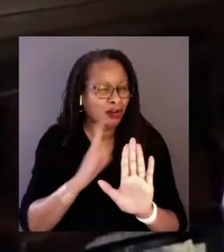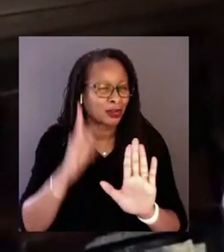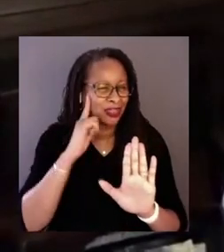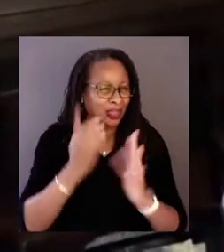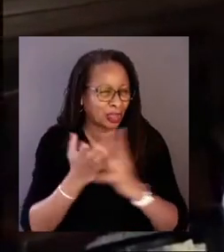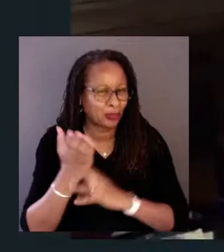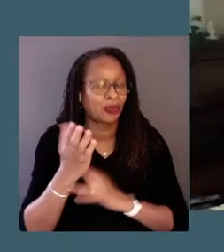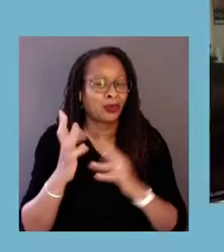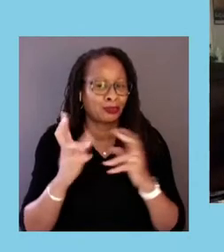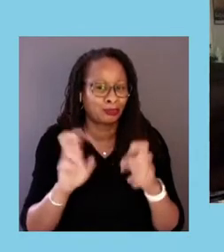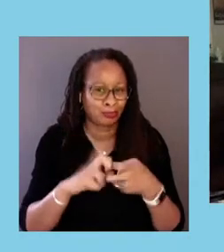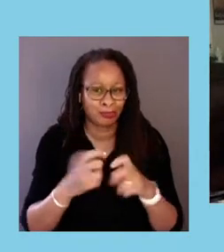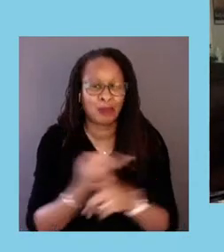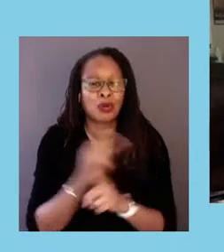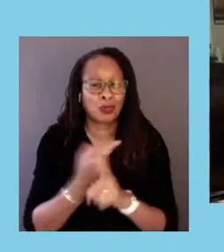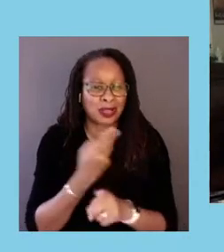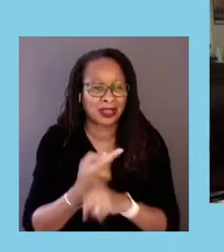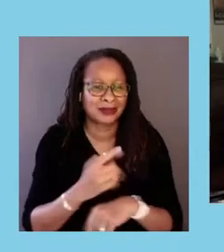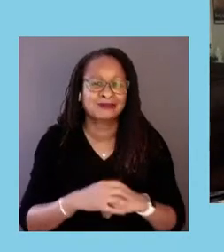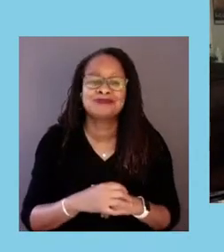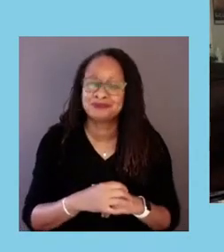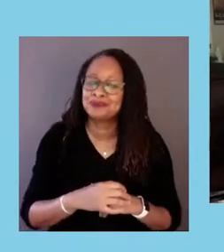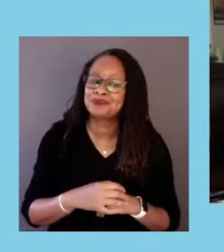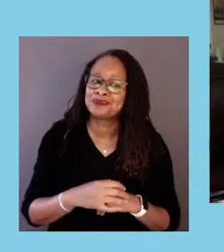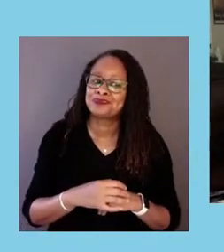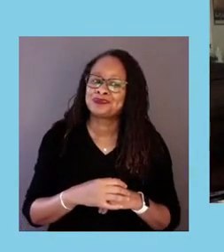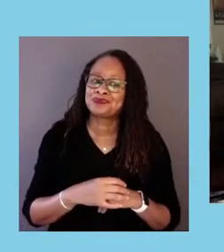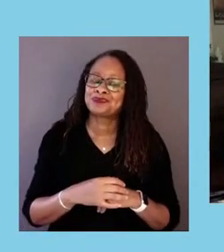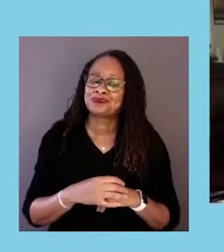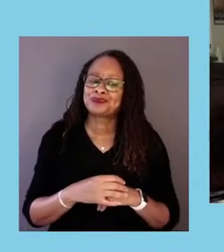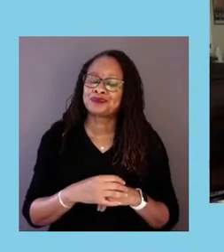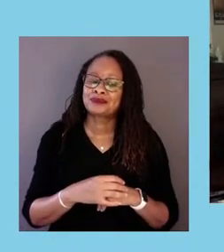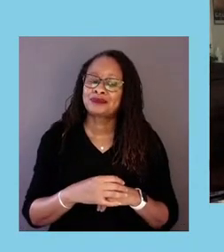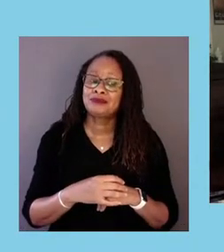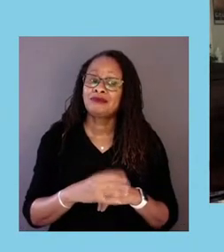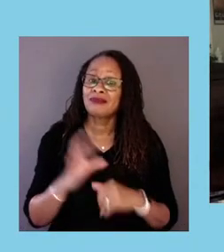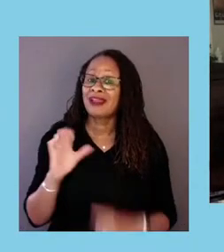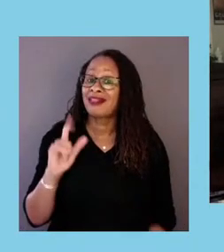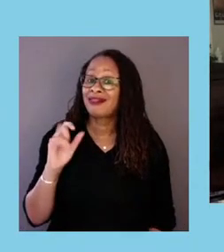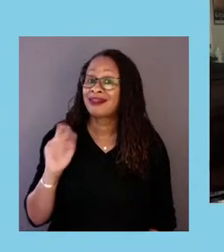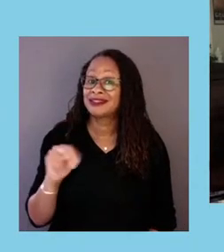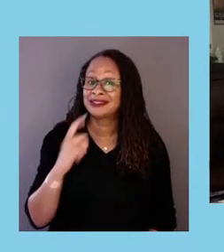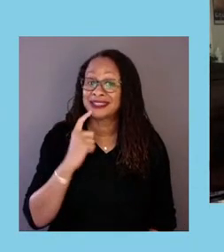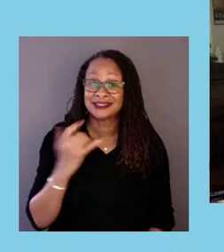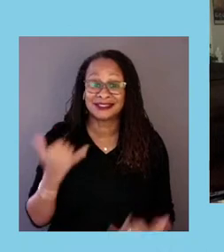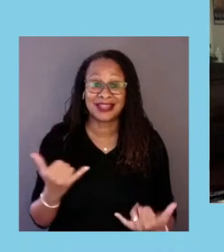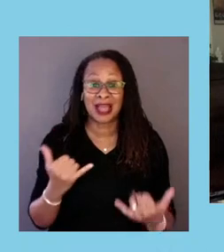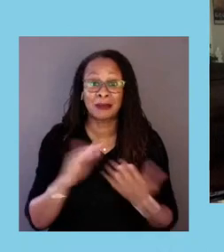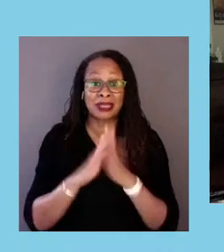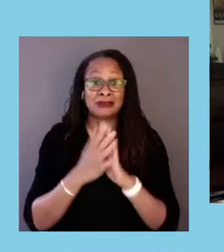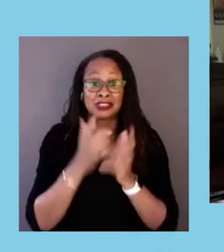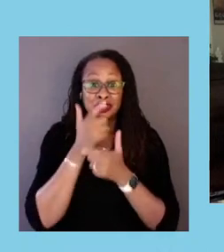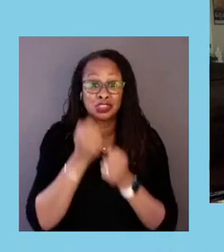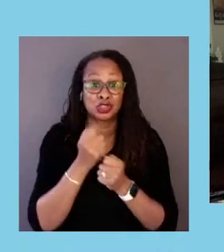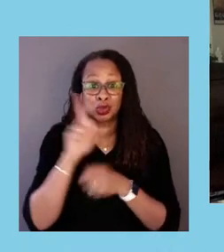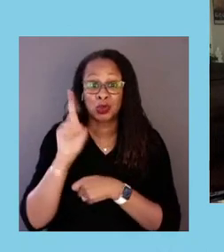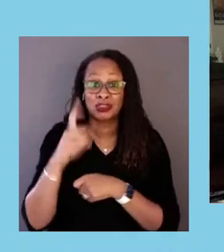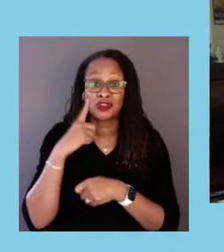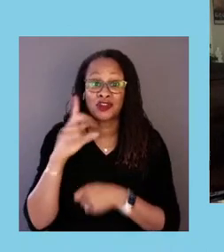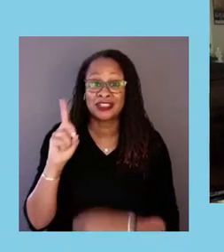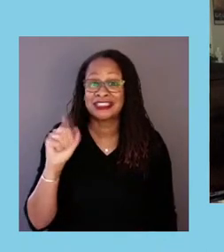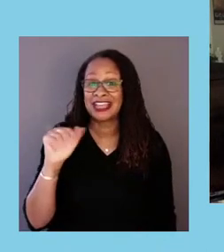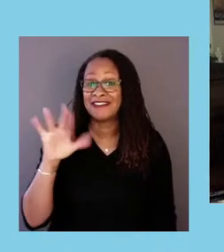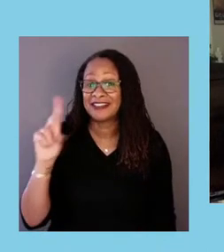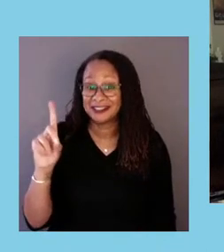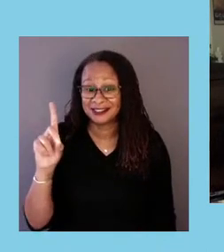know? Yeah, absolutely. And I think now it becomes a great, interesting question for David. Because David, you're on that